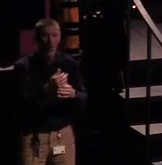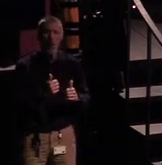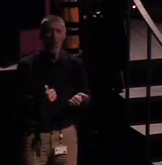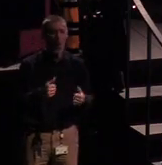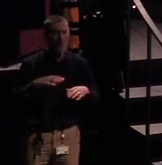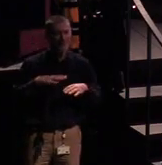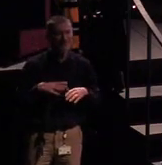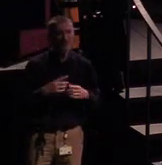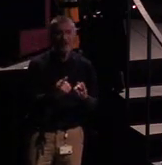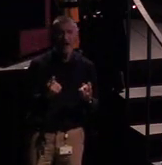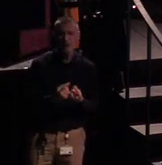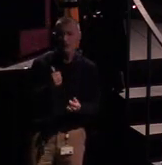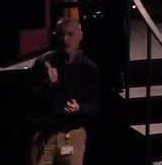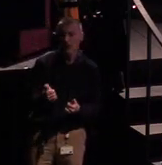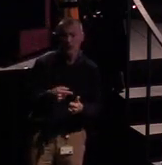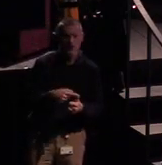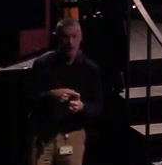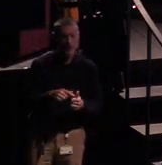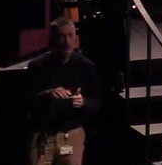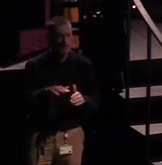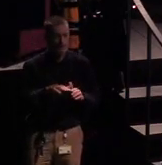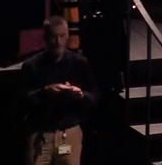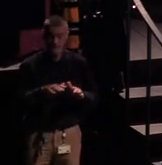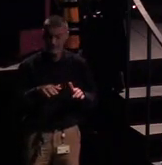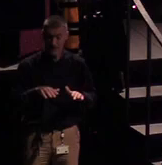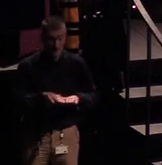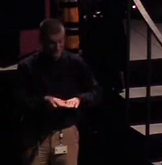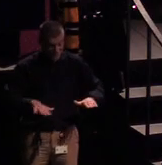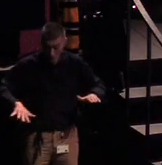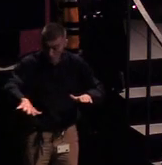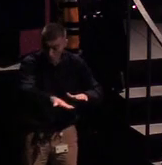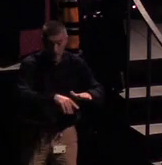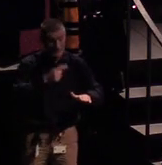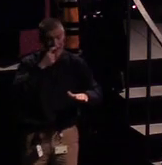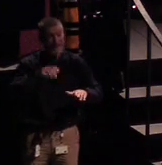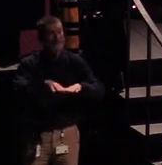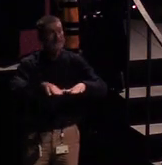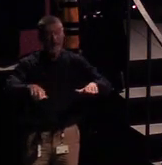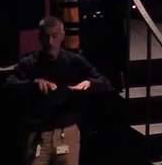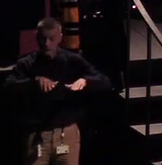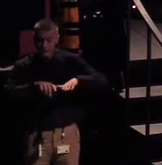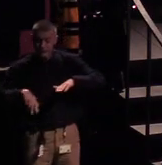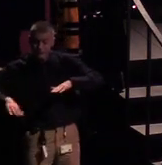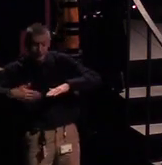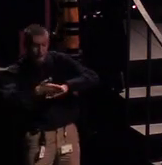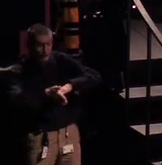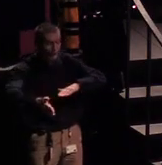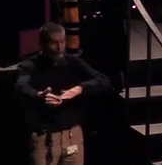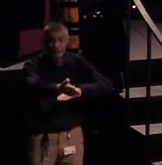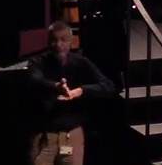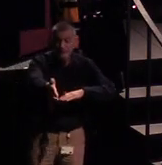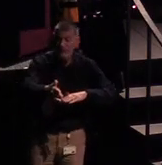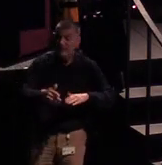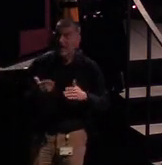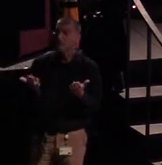case I need it the floor plan arranged so I can wheel easily between tables the receptionist who speaks directly